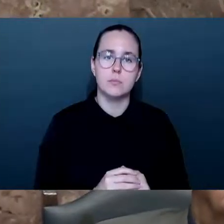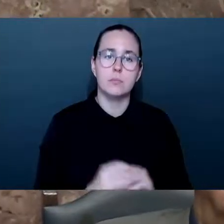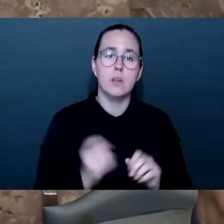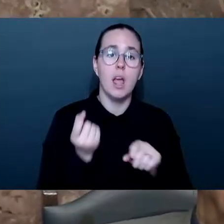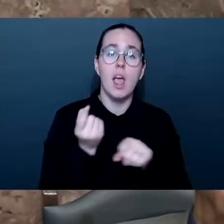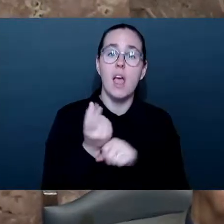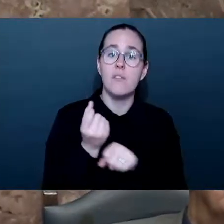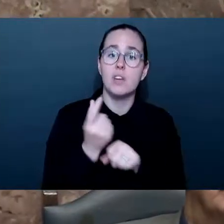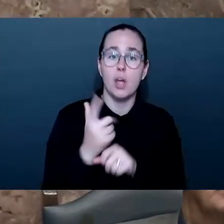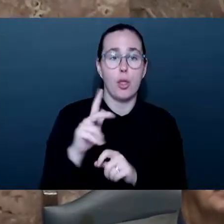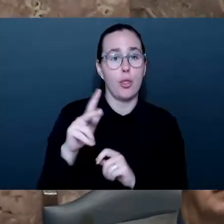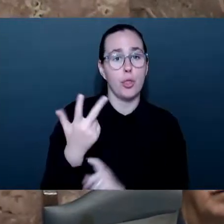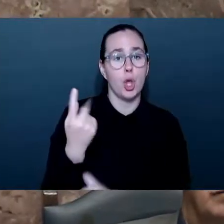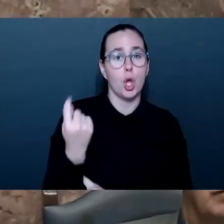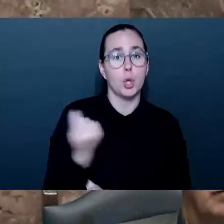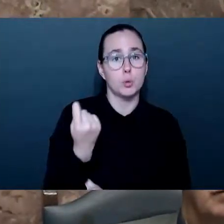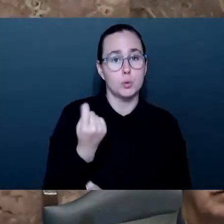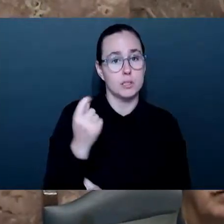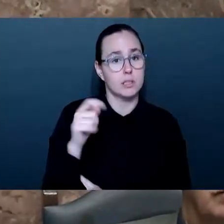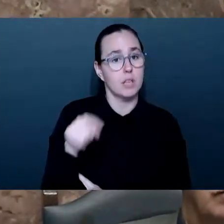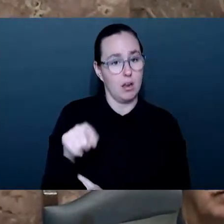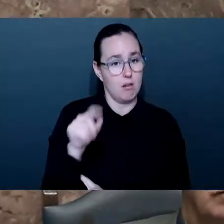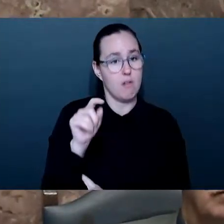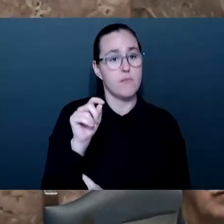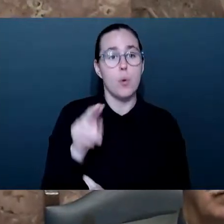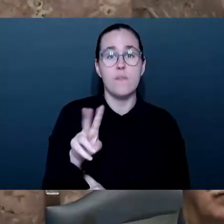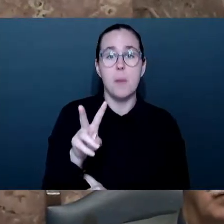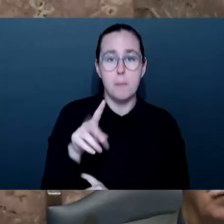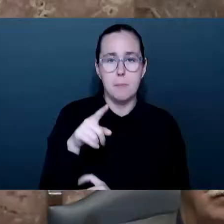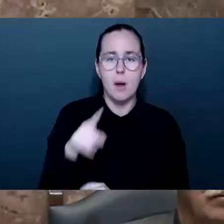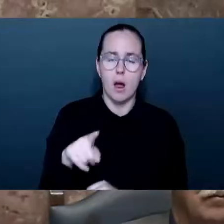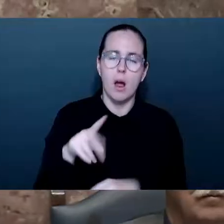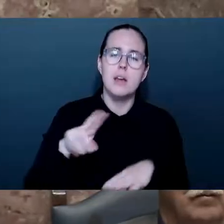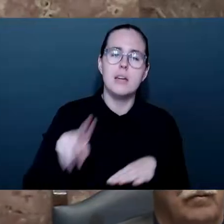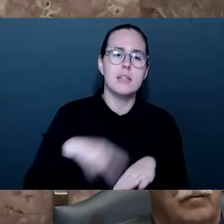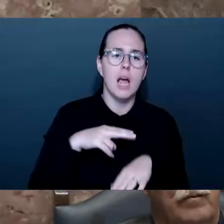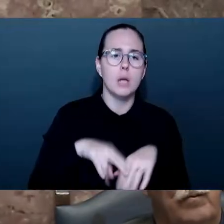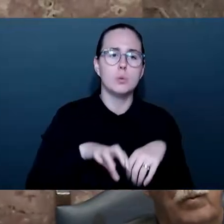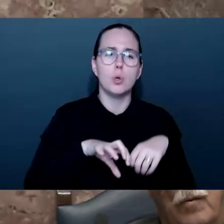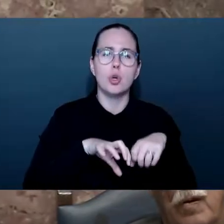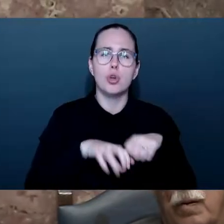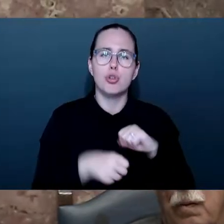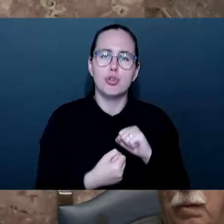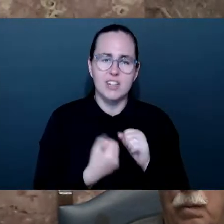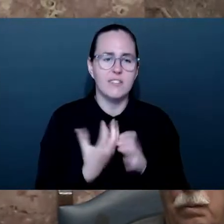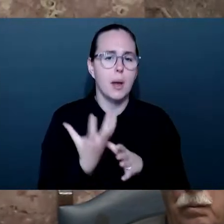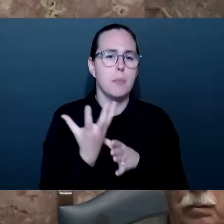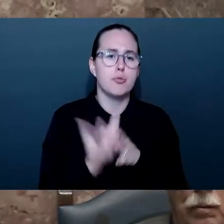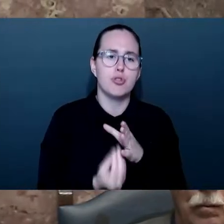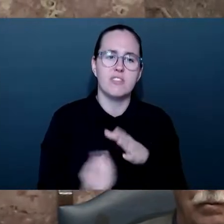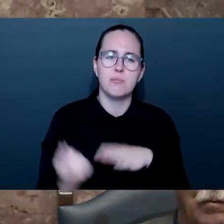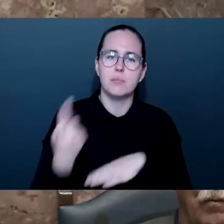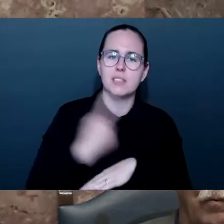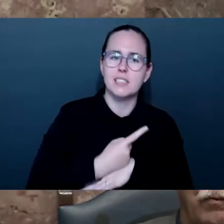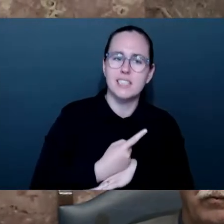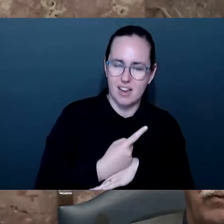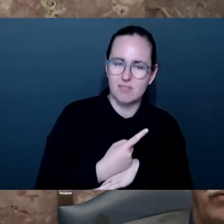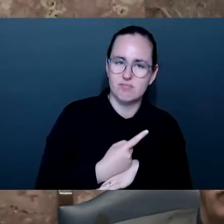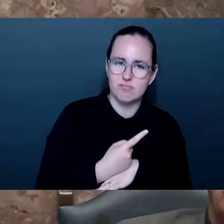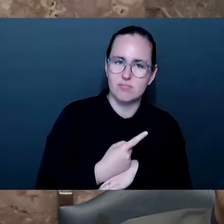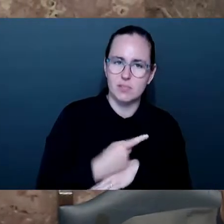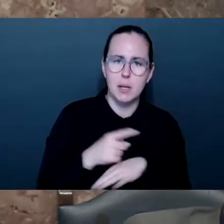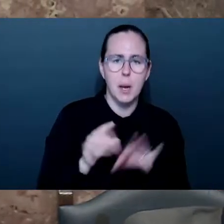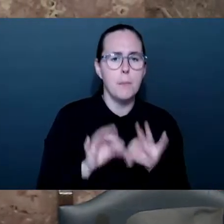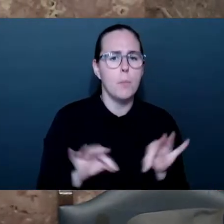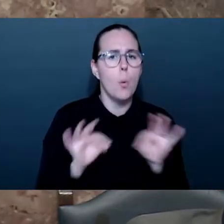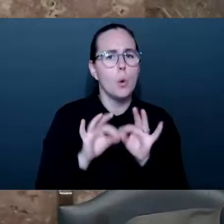experience and loss and the vital supports that help navigate it. Hospice societies play an integral role in this, as well as the